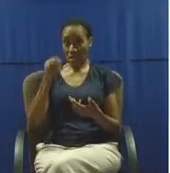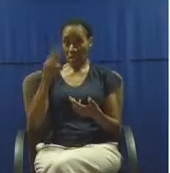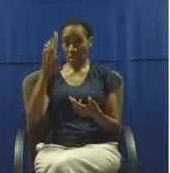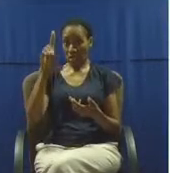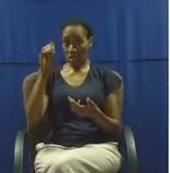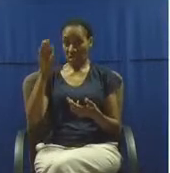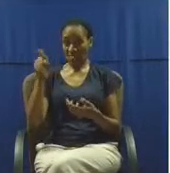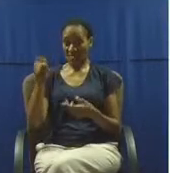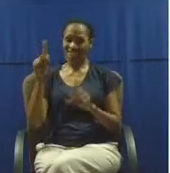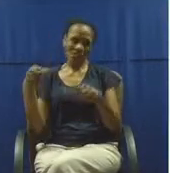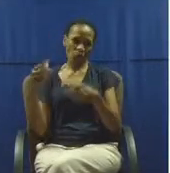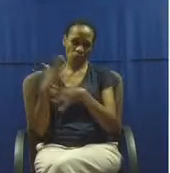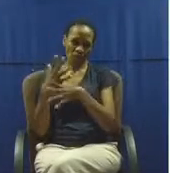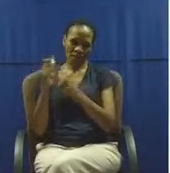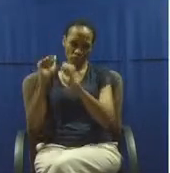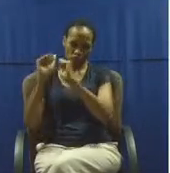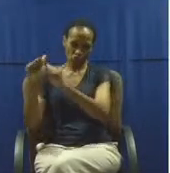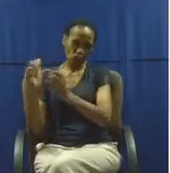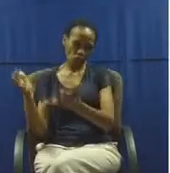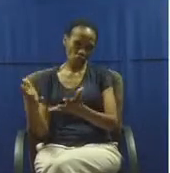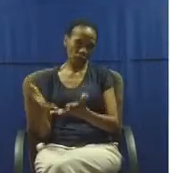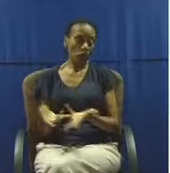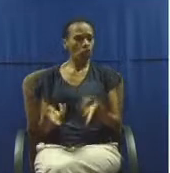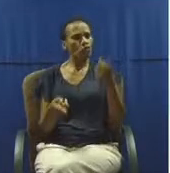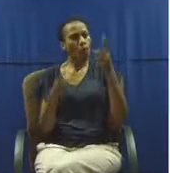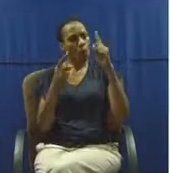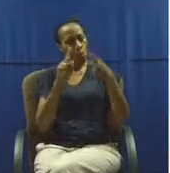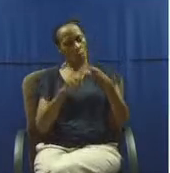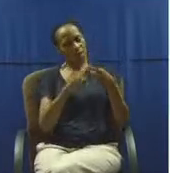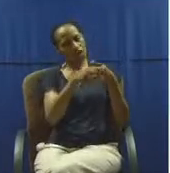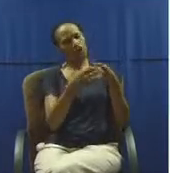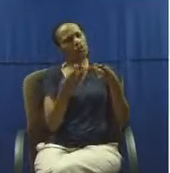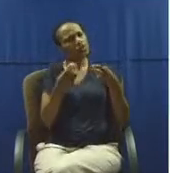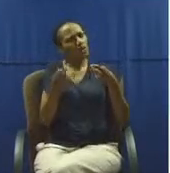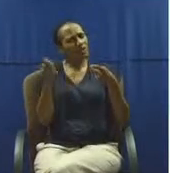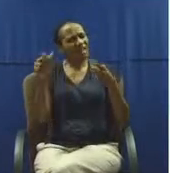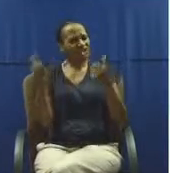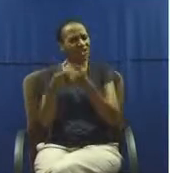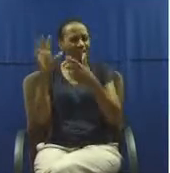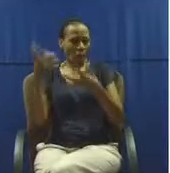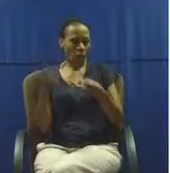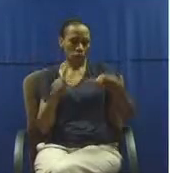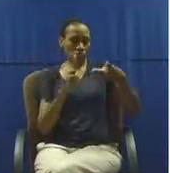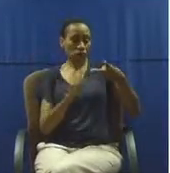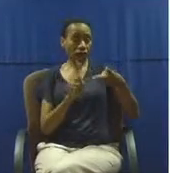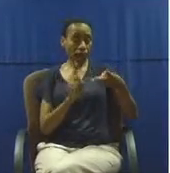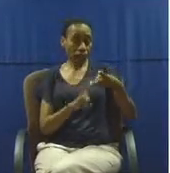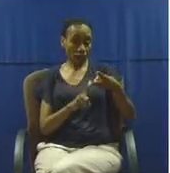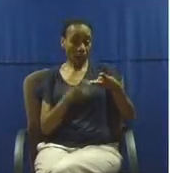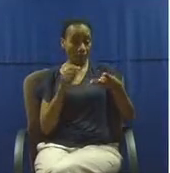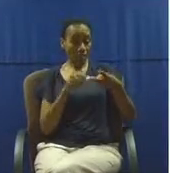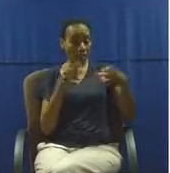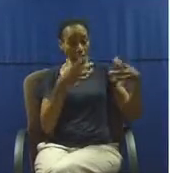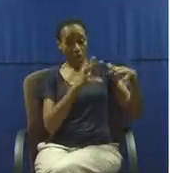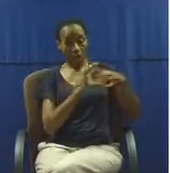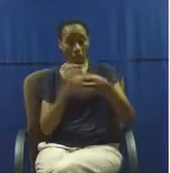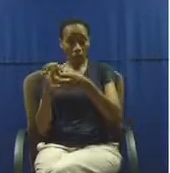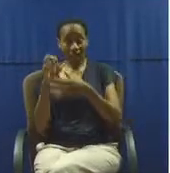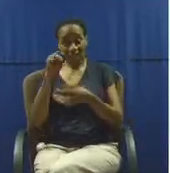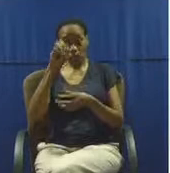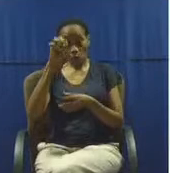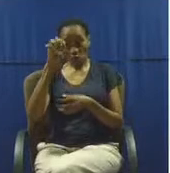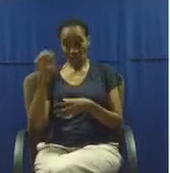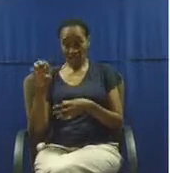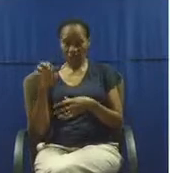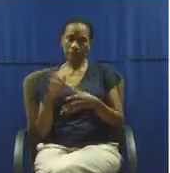its constitutional mandate. One, what would you do to try and resolve that? Secondly, which is also related to the matter of